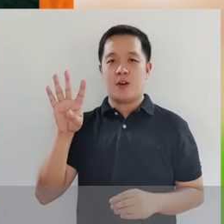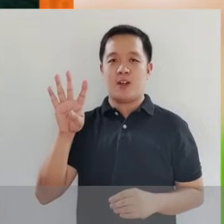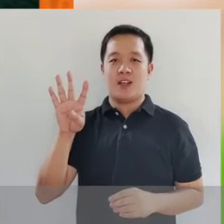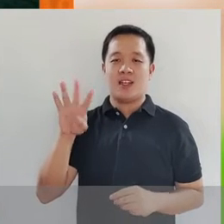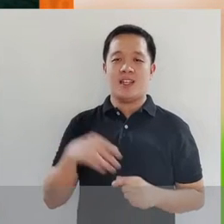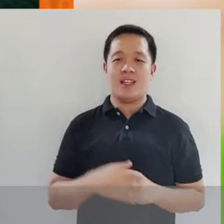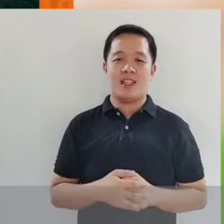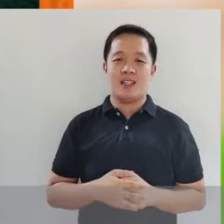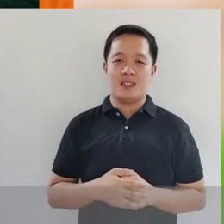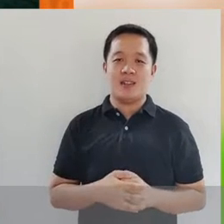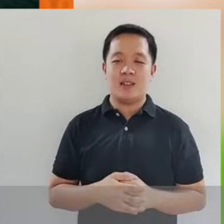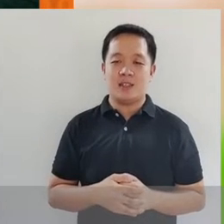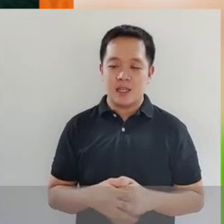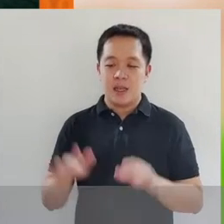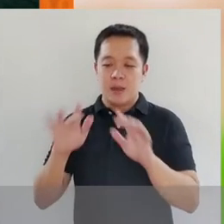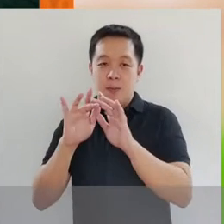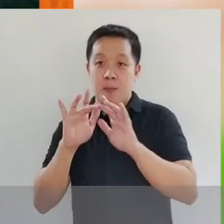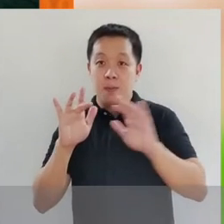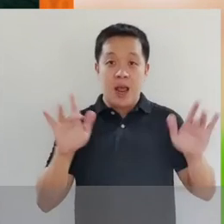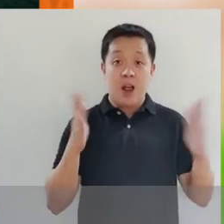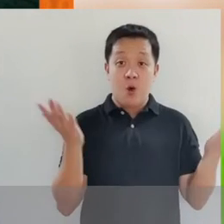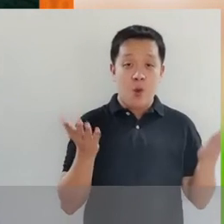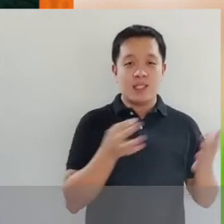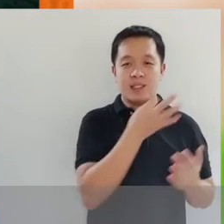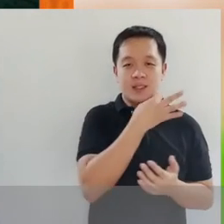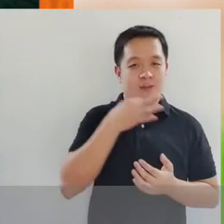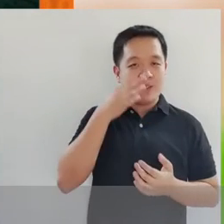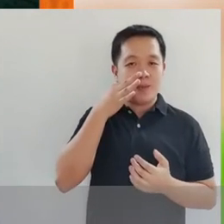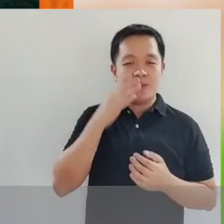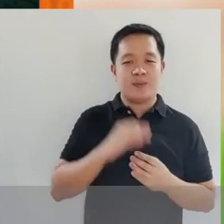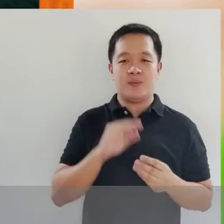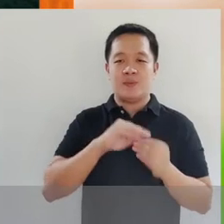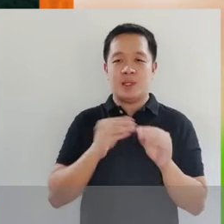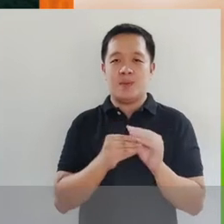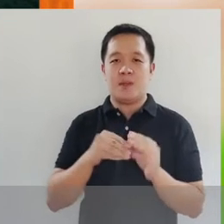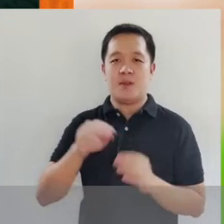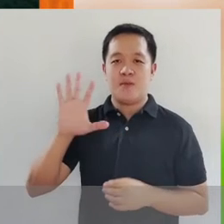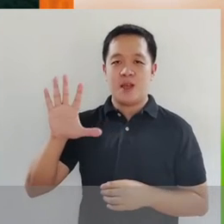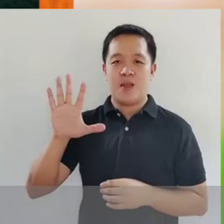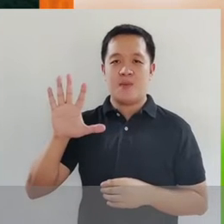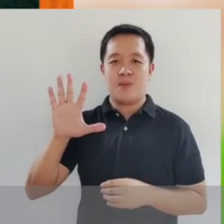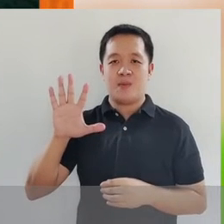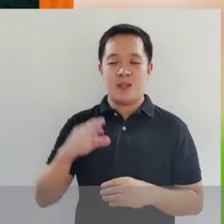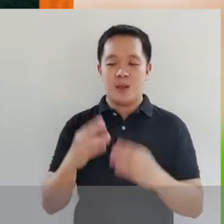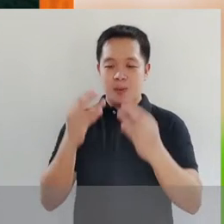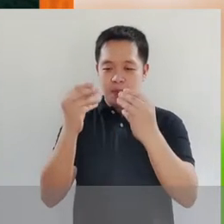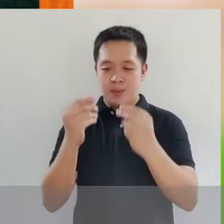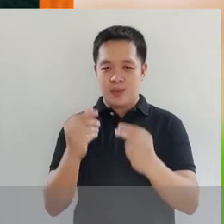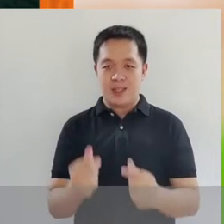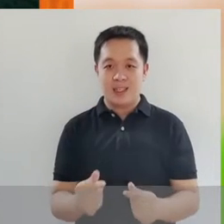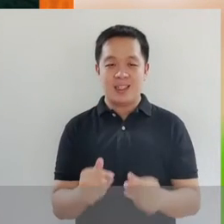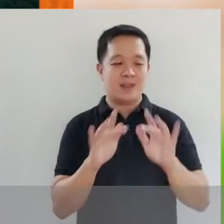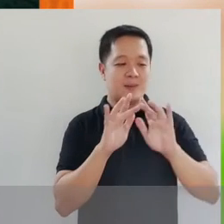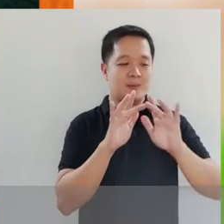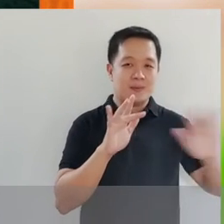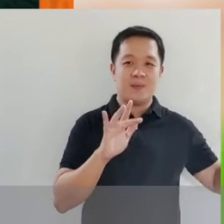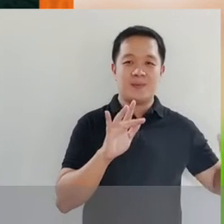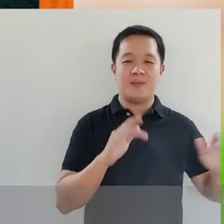Number four, a blank in the farm. Number five, melt the